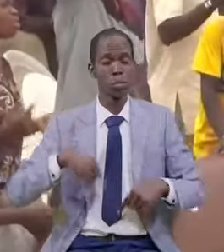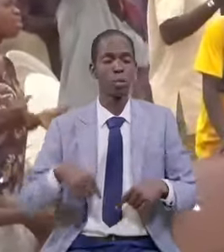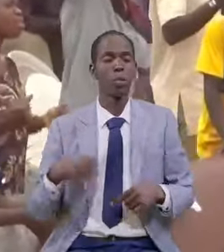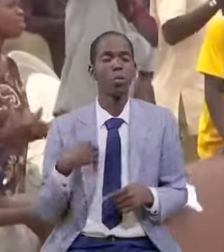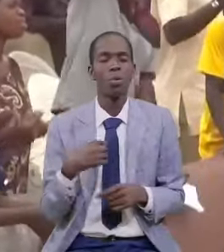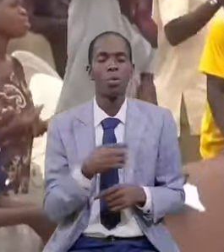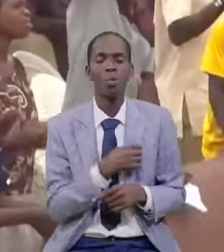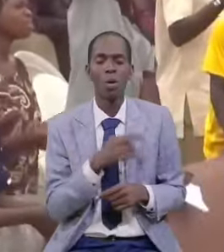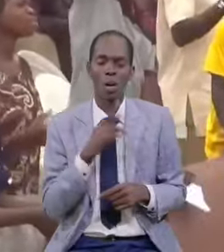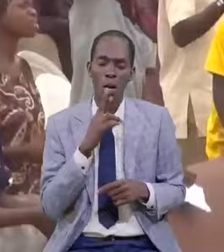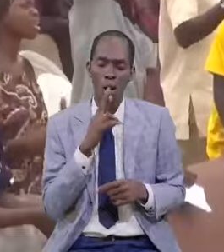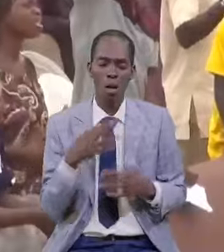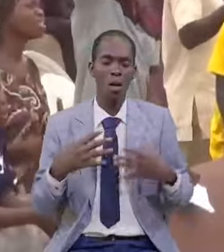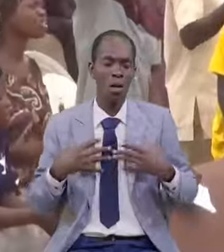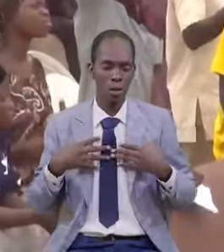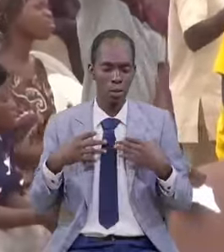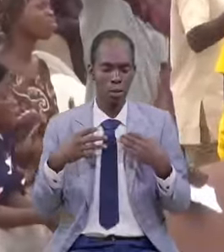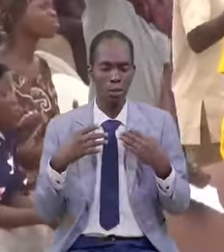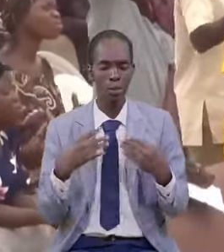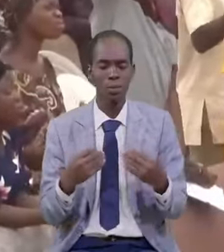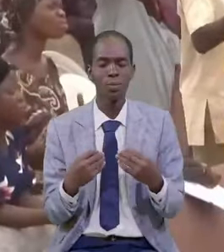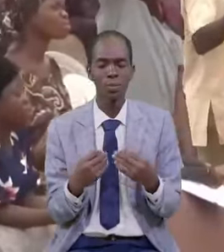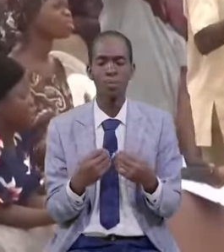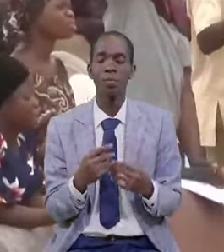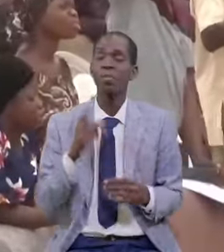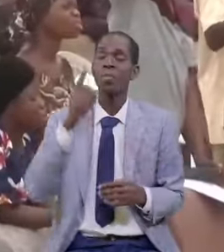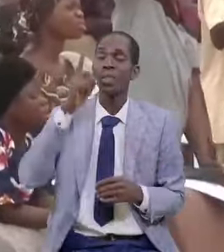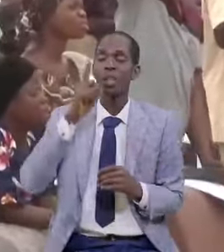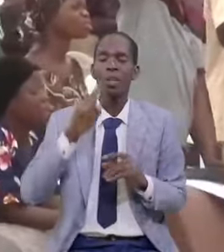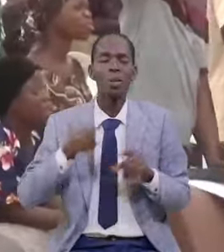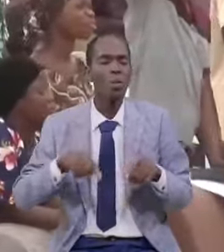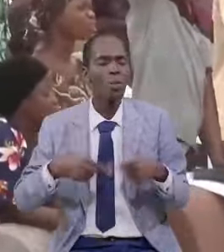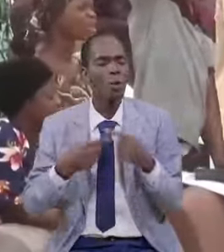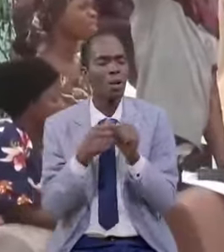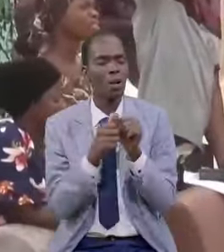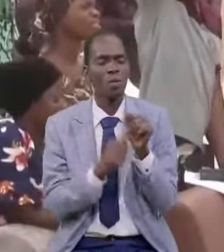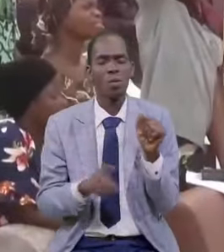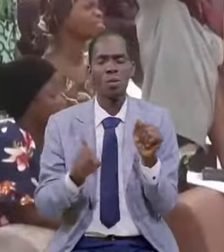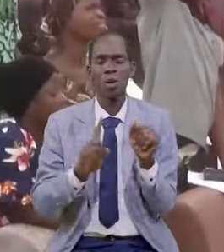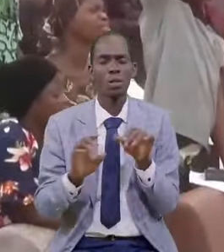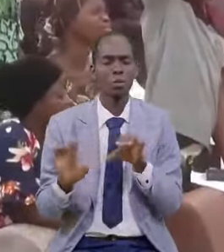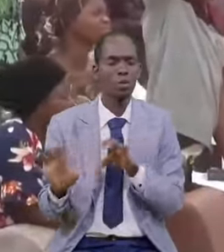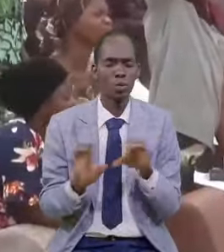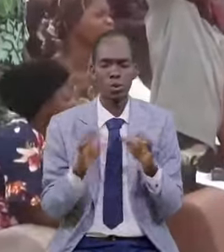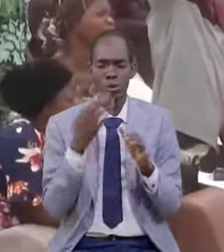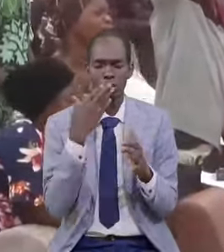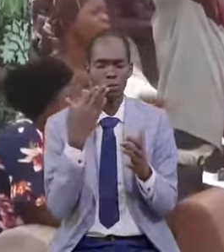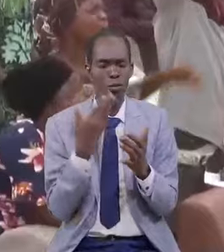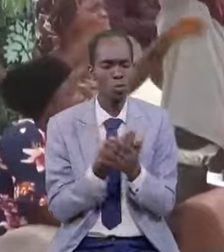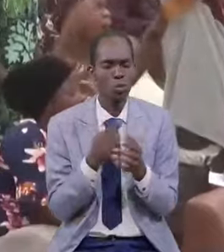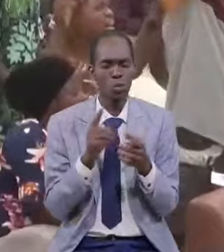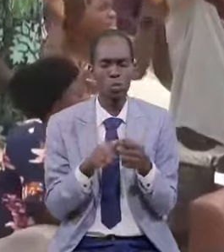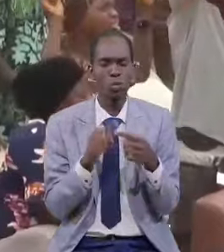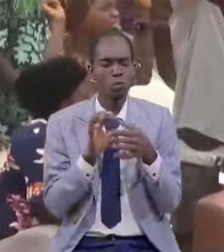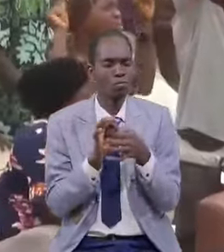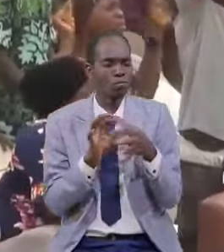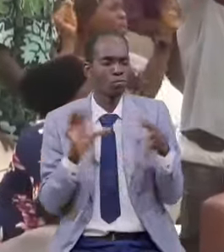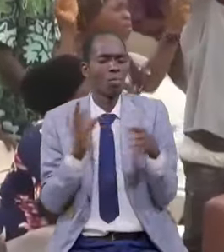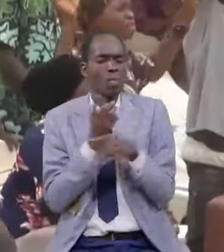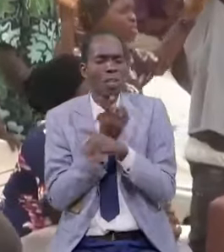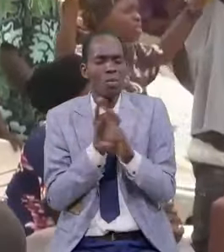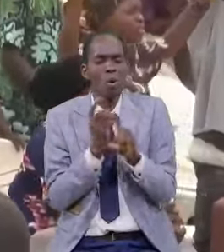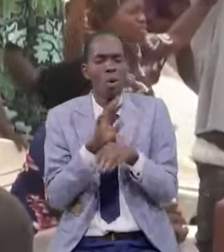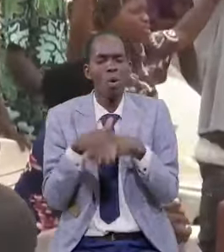good seeking all and healing all that were oppressed of the devil and today he still doing good open your